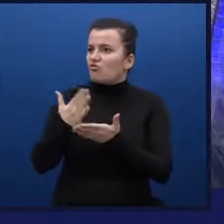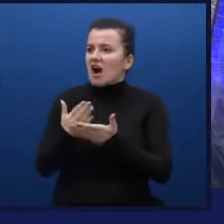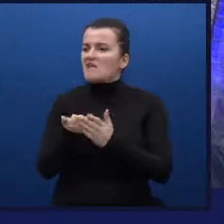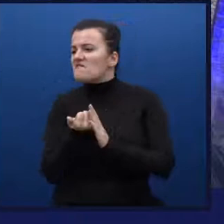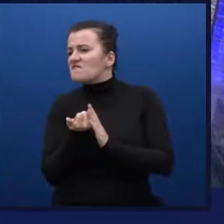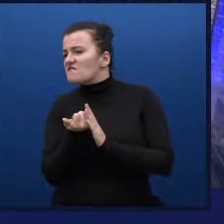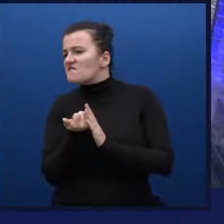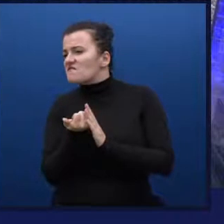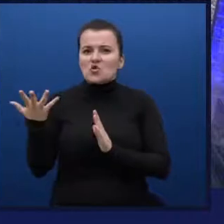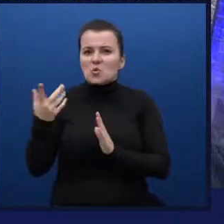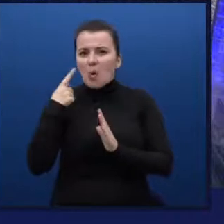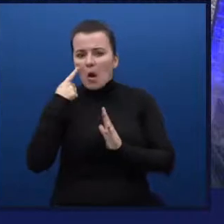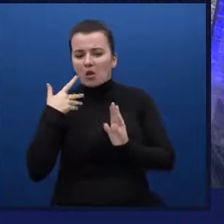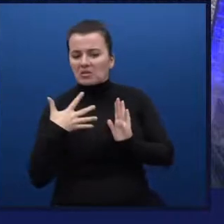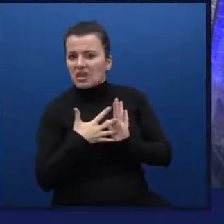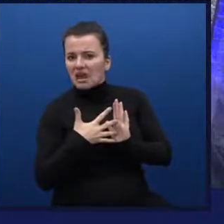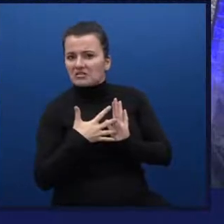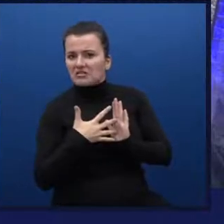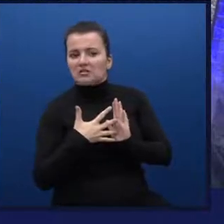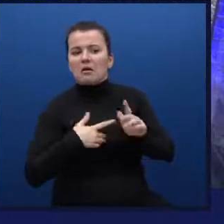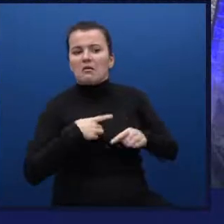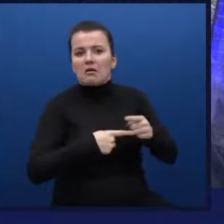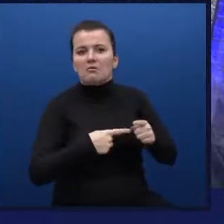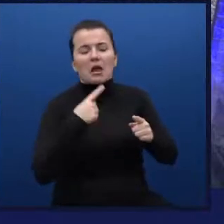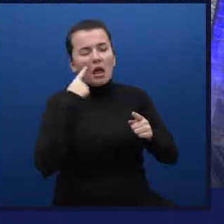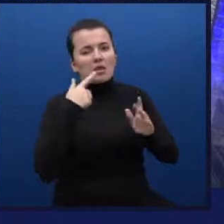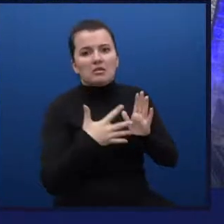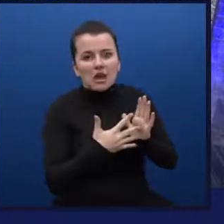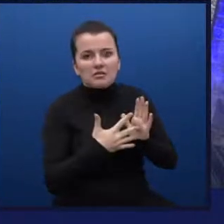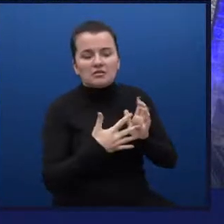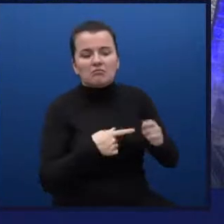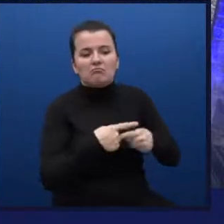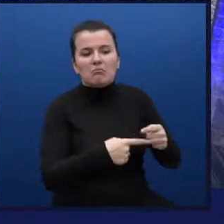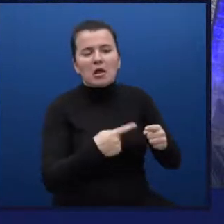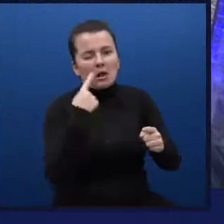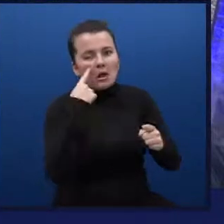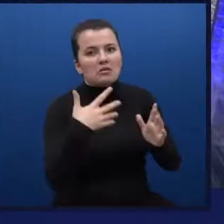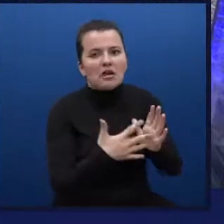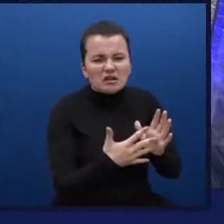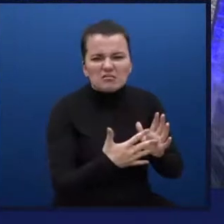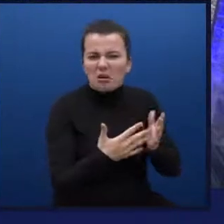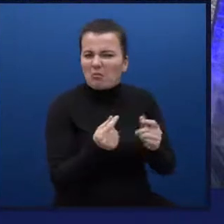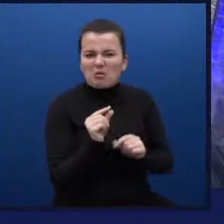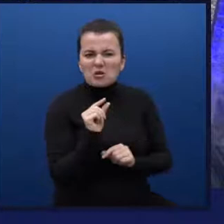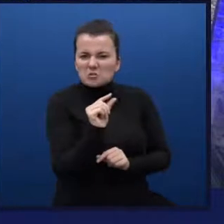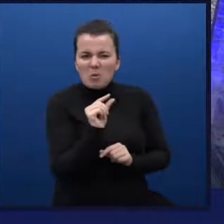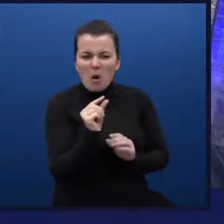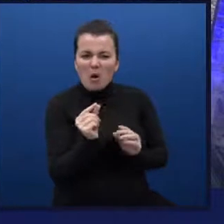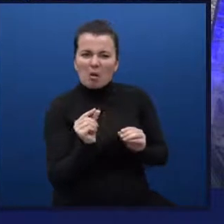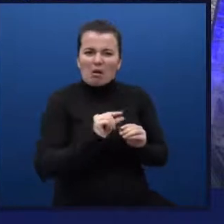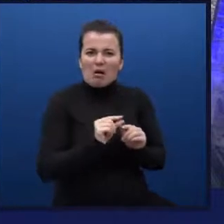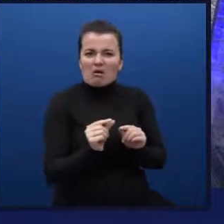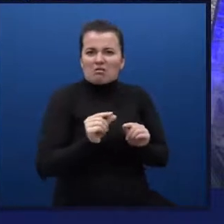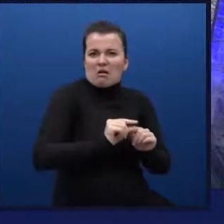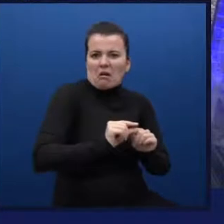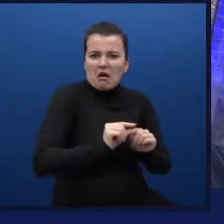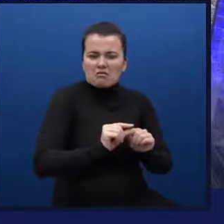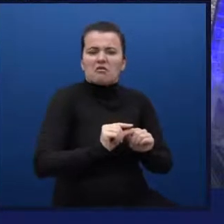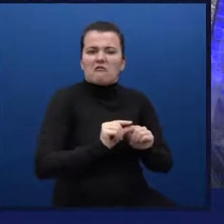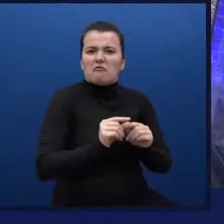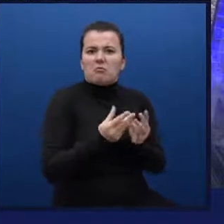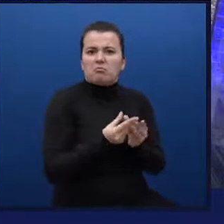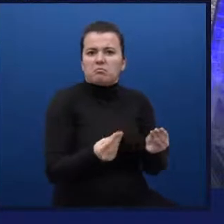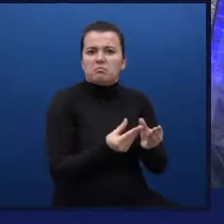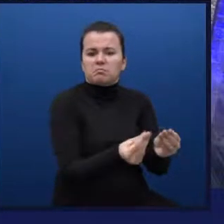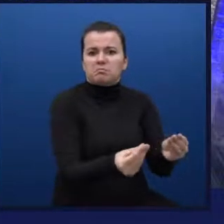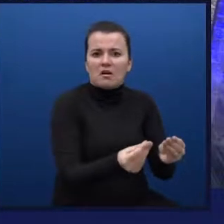unit tests down the line and perform a few extra steps. Those are small enough to be done in seconds, actually,